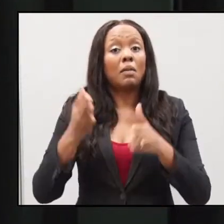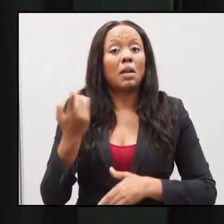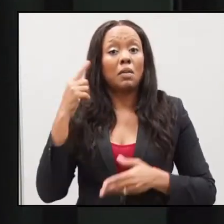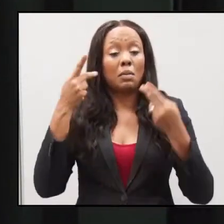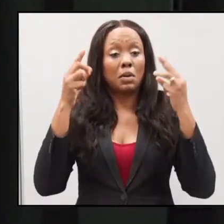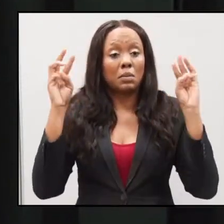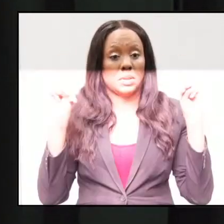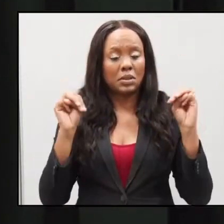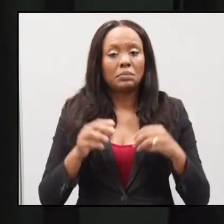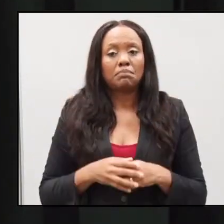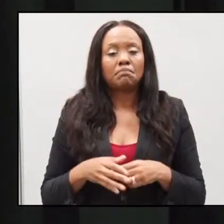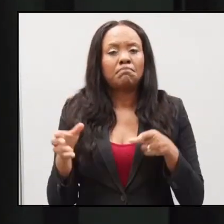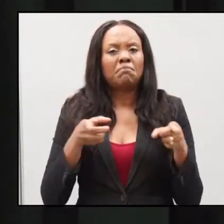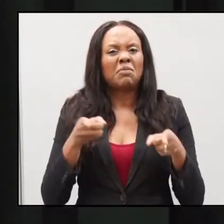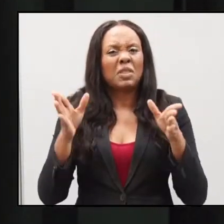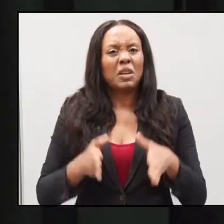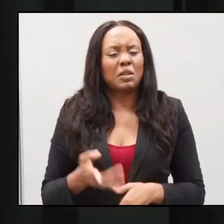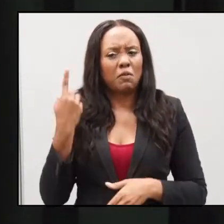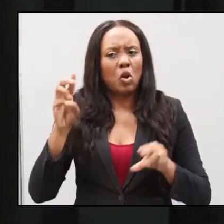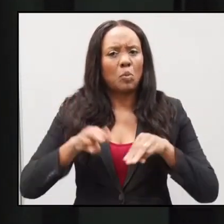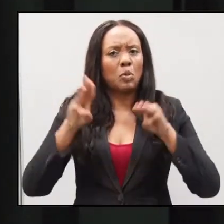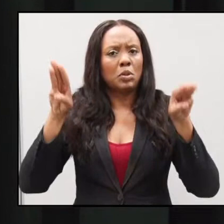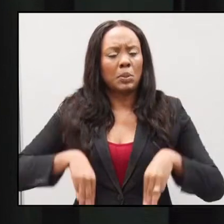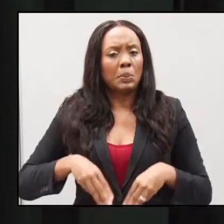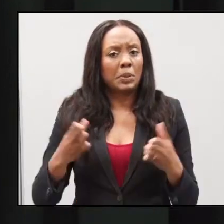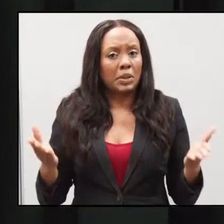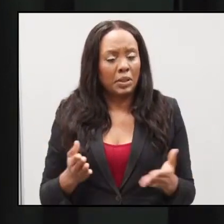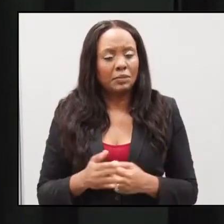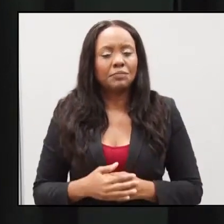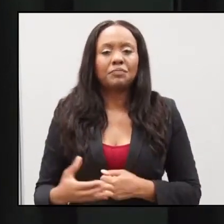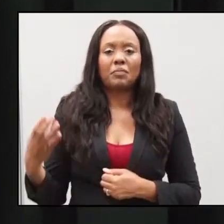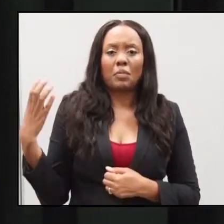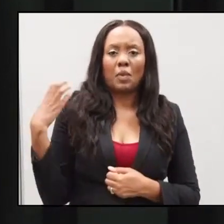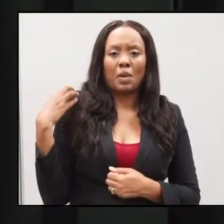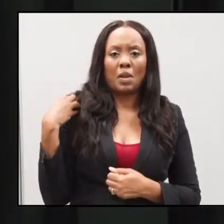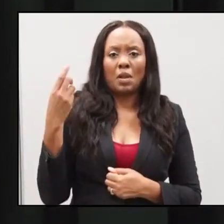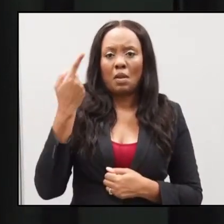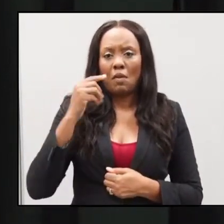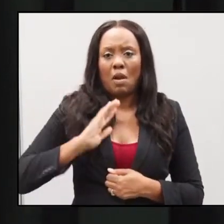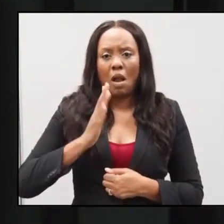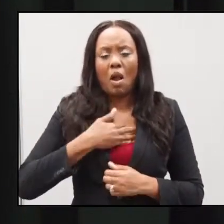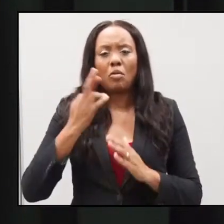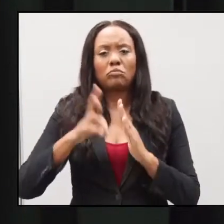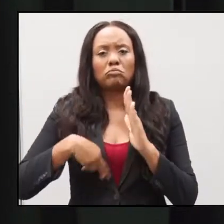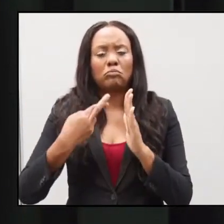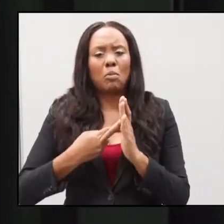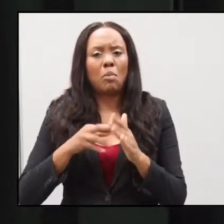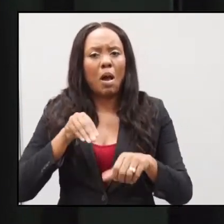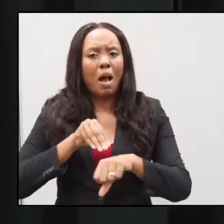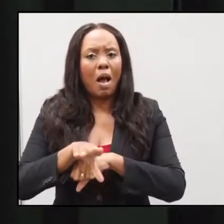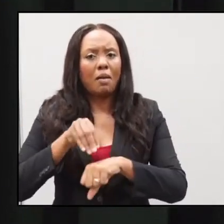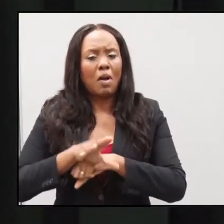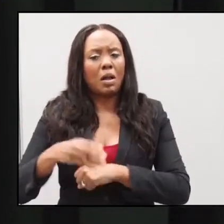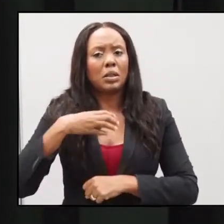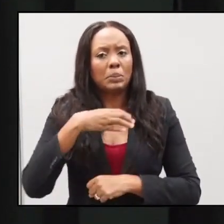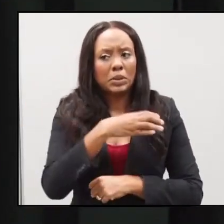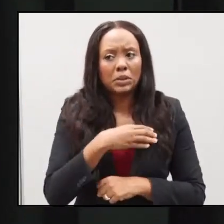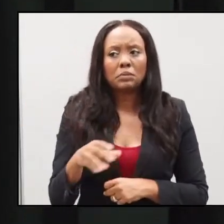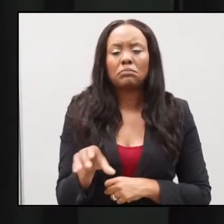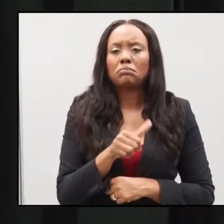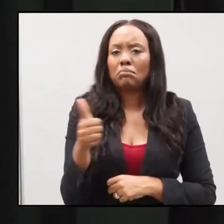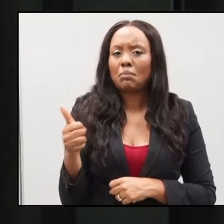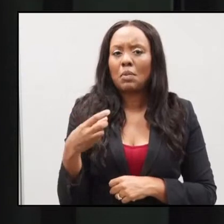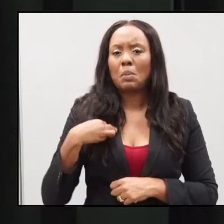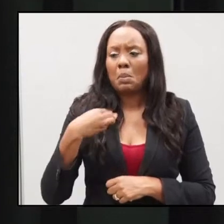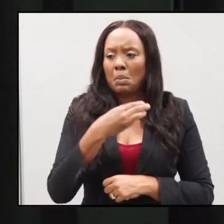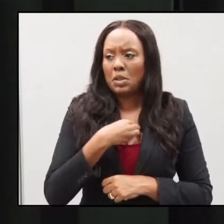Historical Society, Ms. Alexandra Cummings, Chairman of our Road Advisory Committee, Mr. Douglas Luke, other members of the Road Advisory